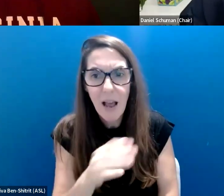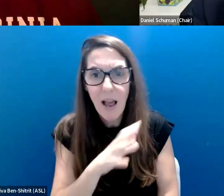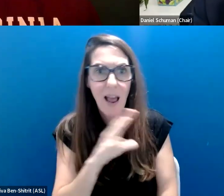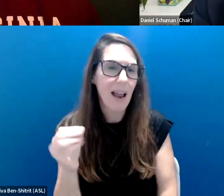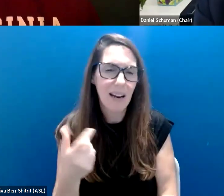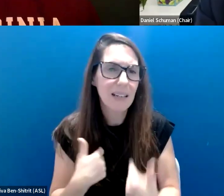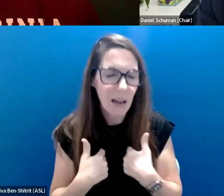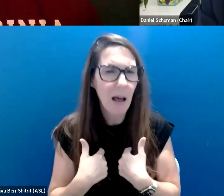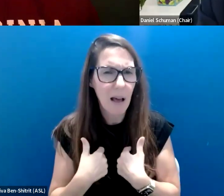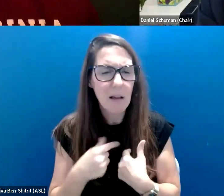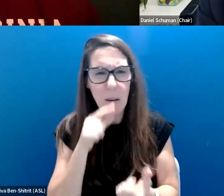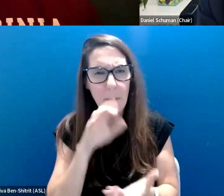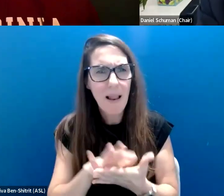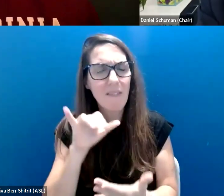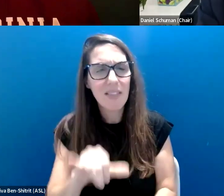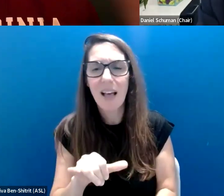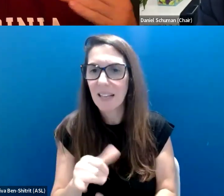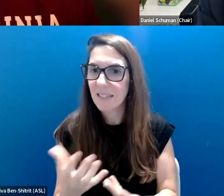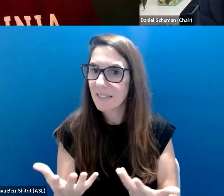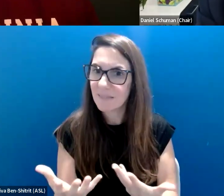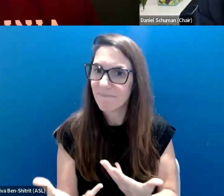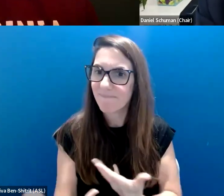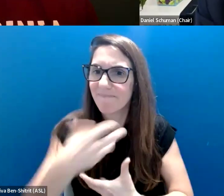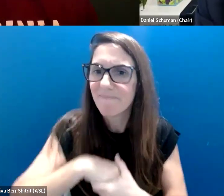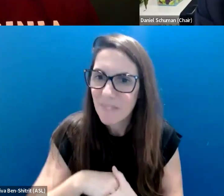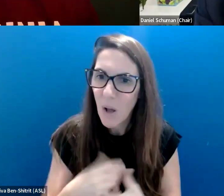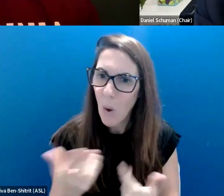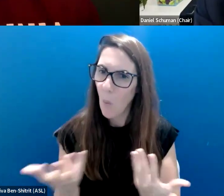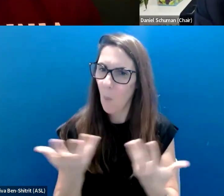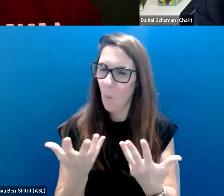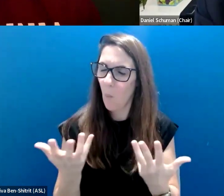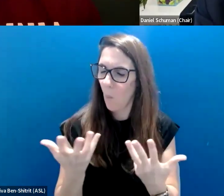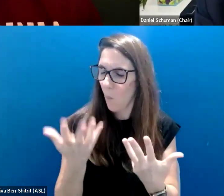I think that it's in the spirit of the reason why we have the Federal